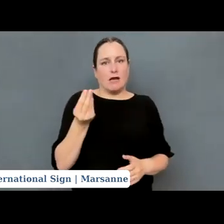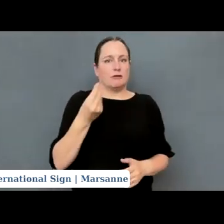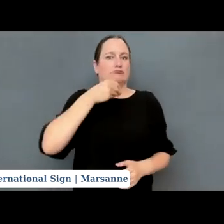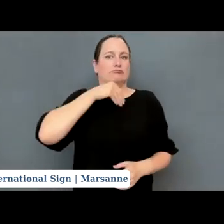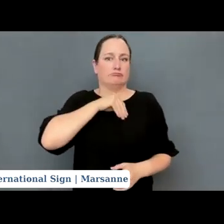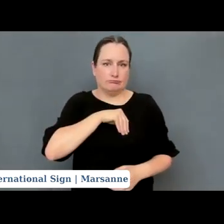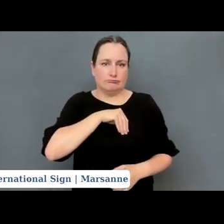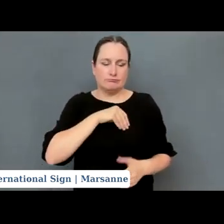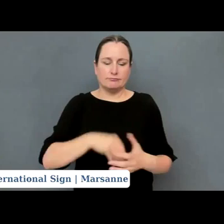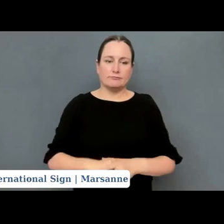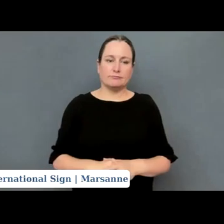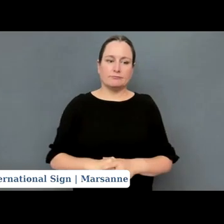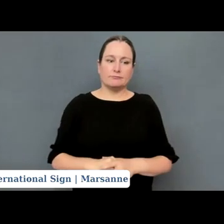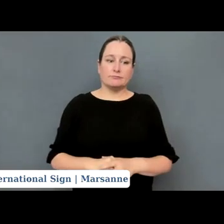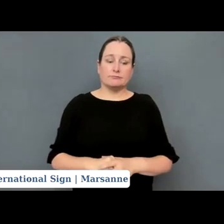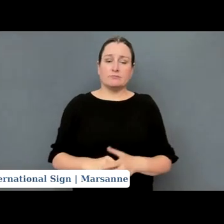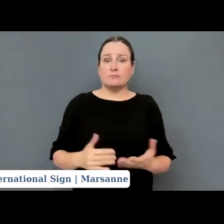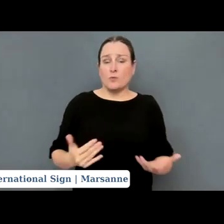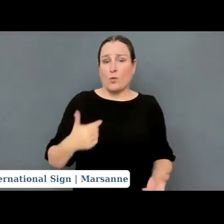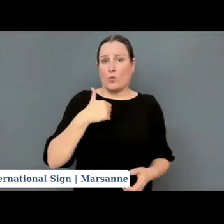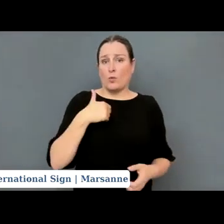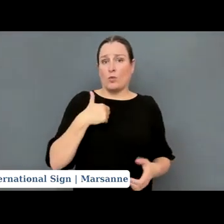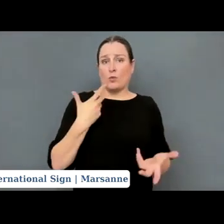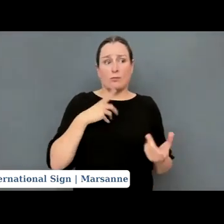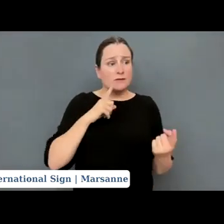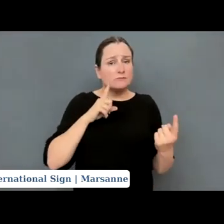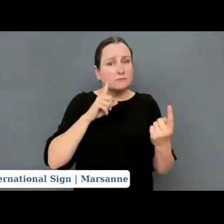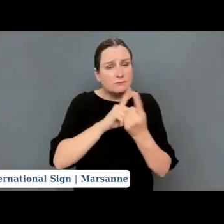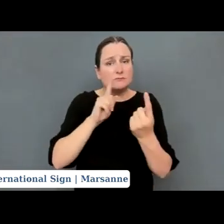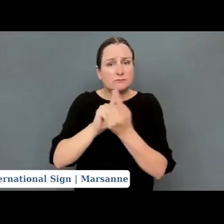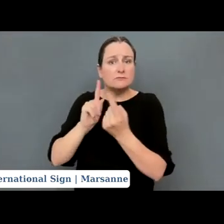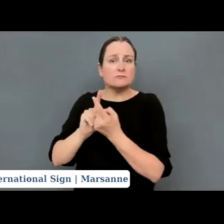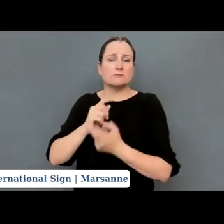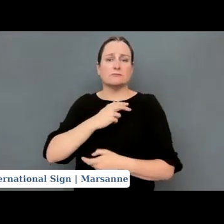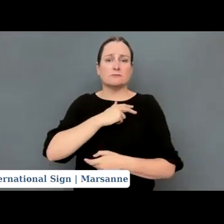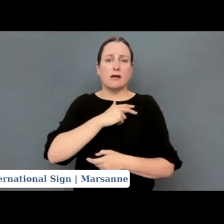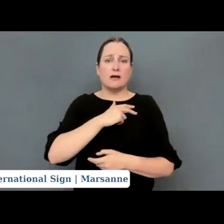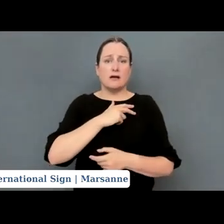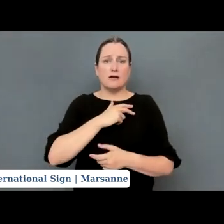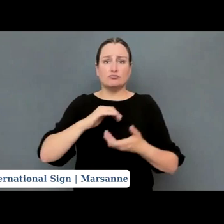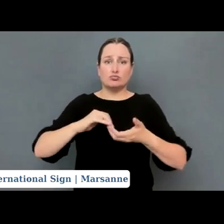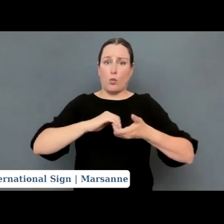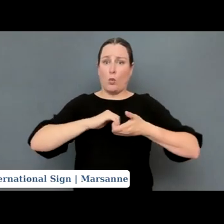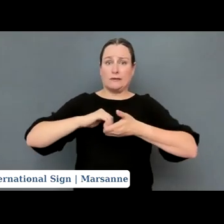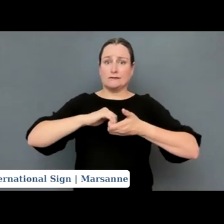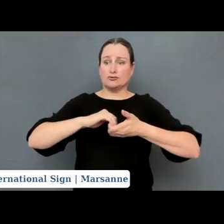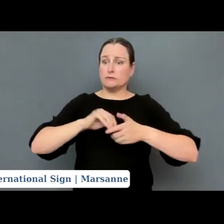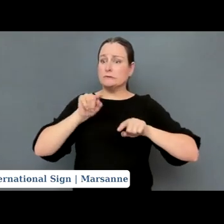meet with the partners of social action, that is a group of